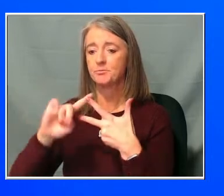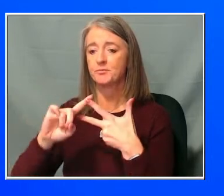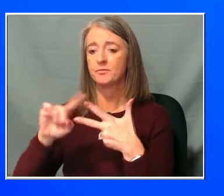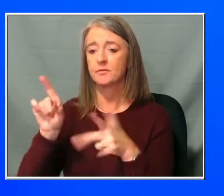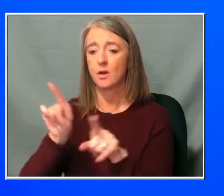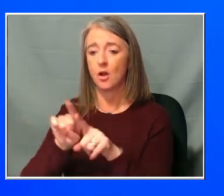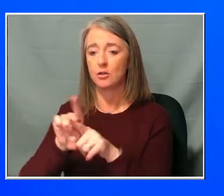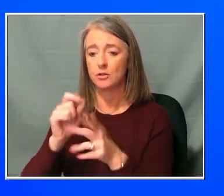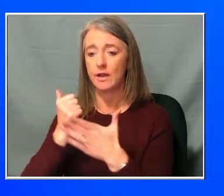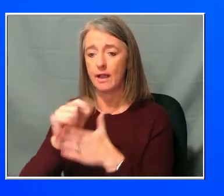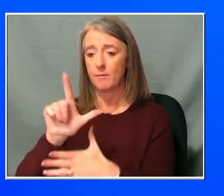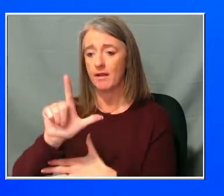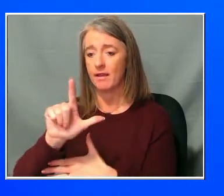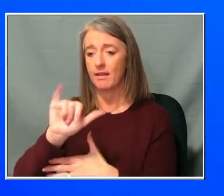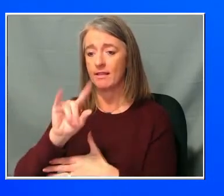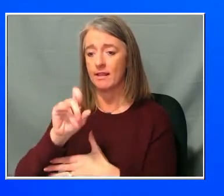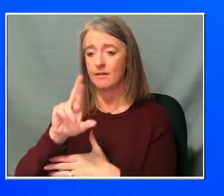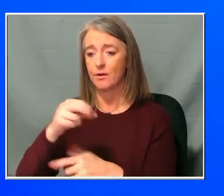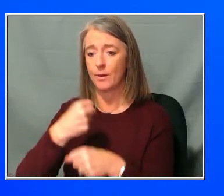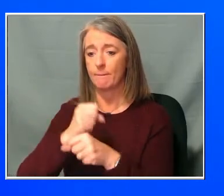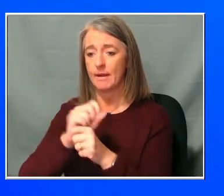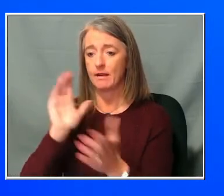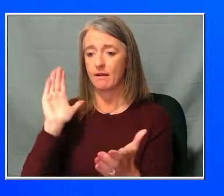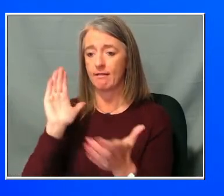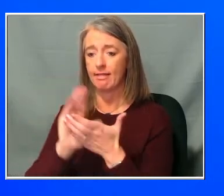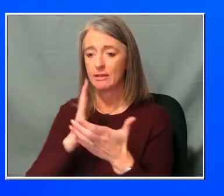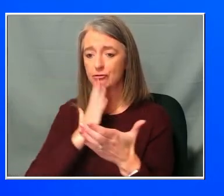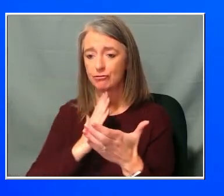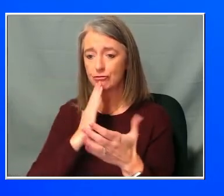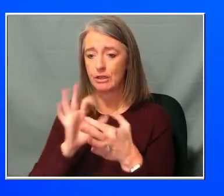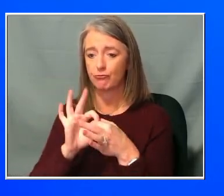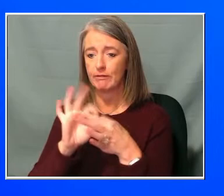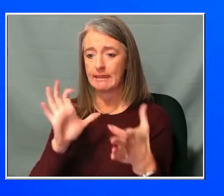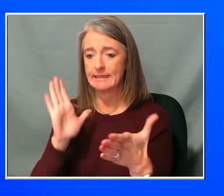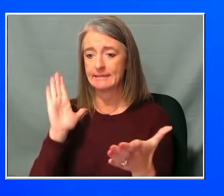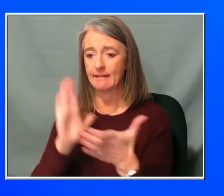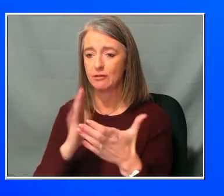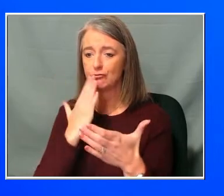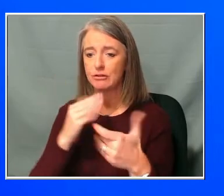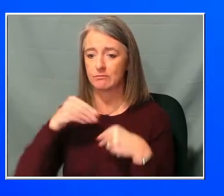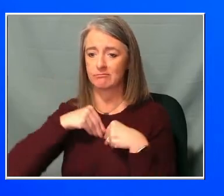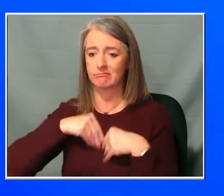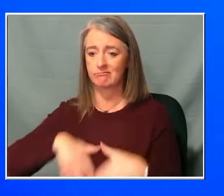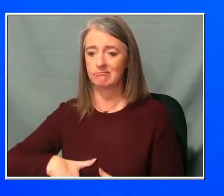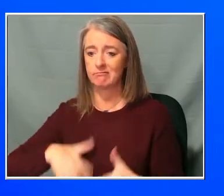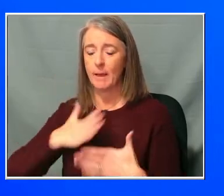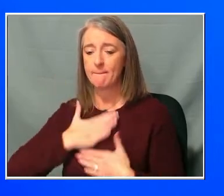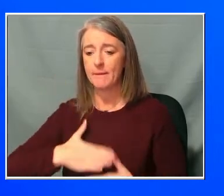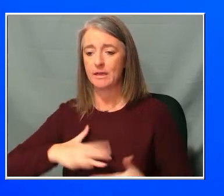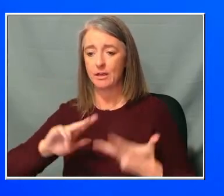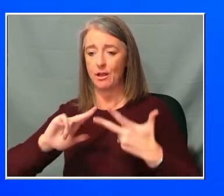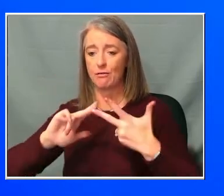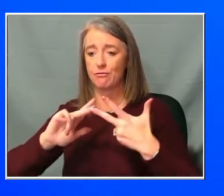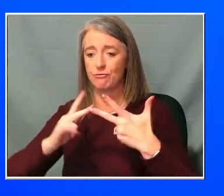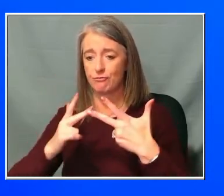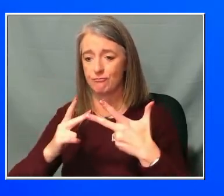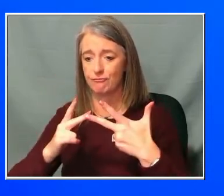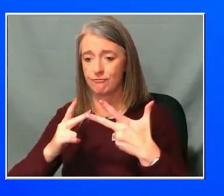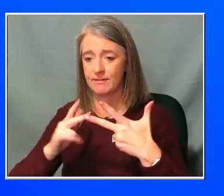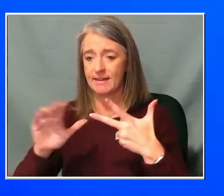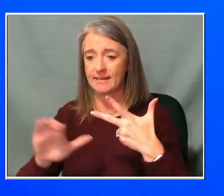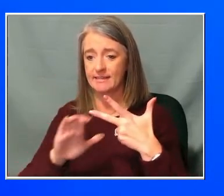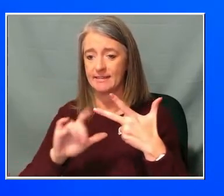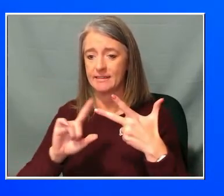your liver make less sugar and release less sugar out into the body. And the third mechanism of action is actually